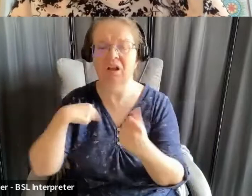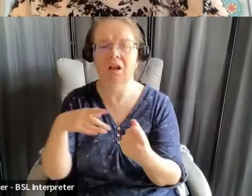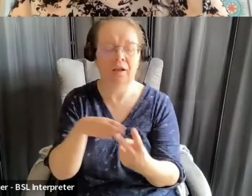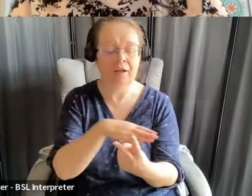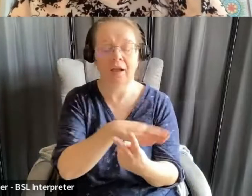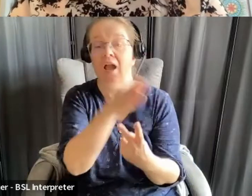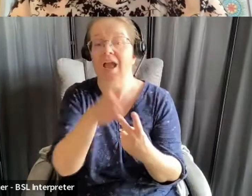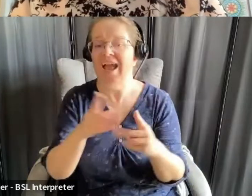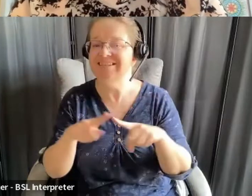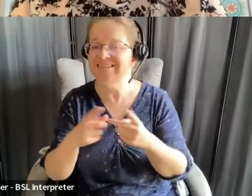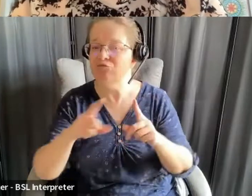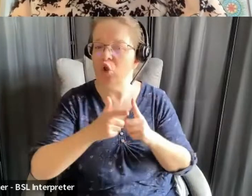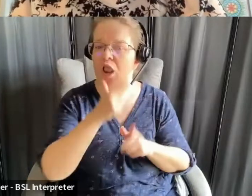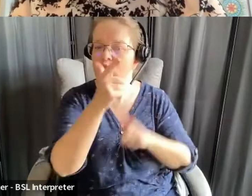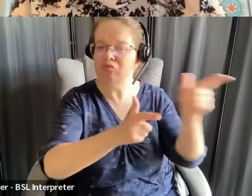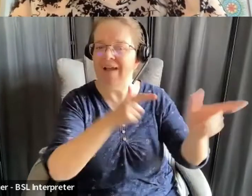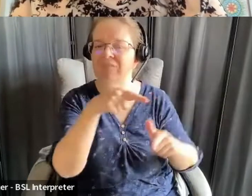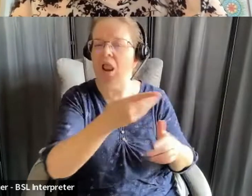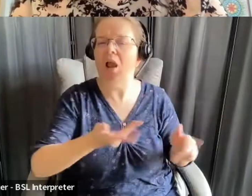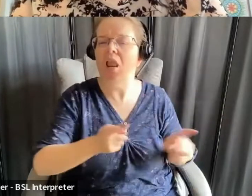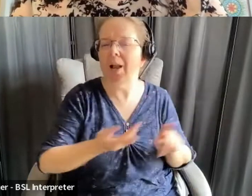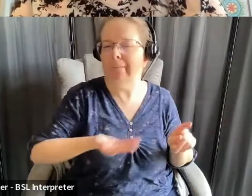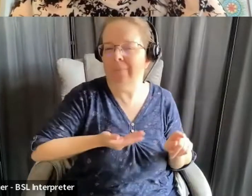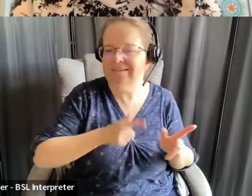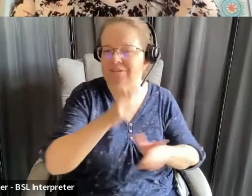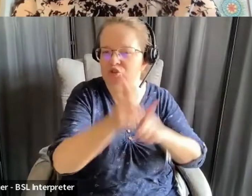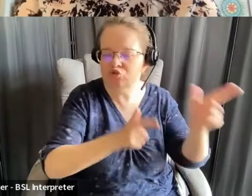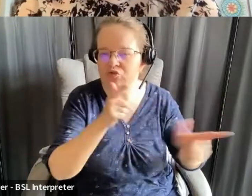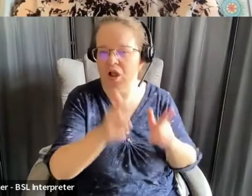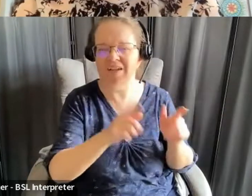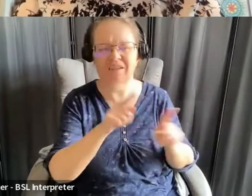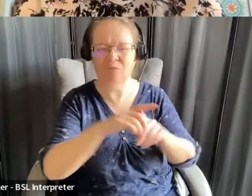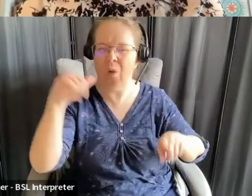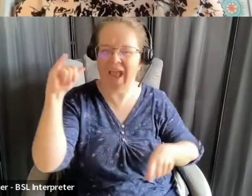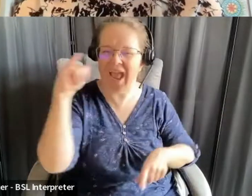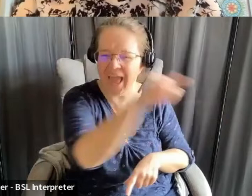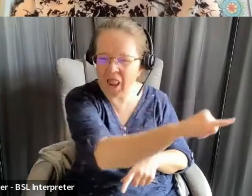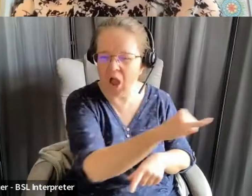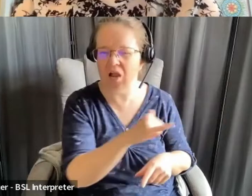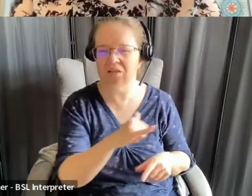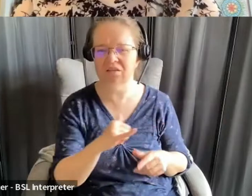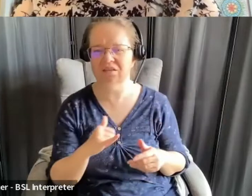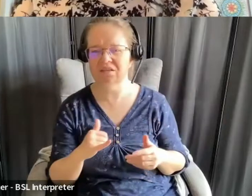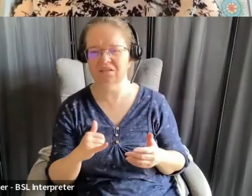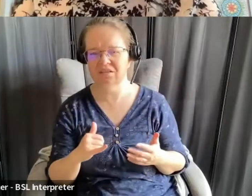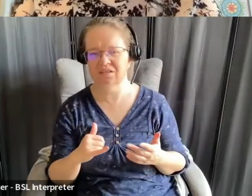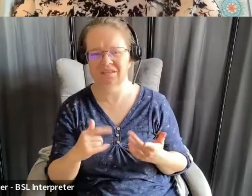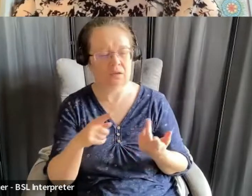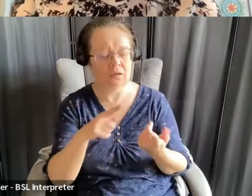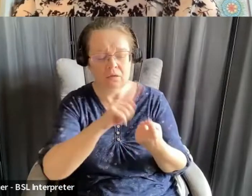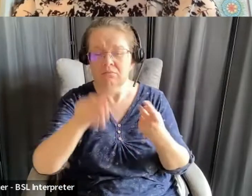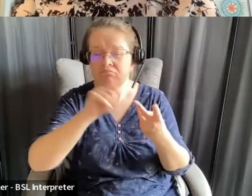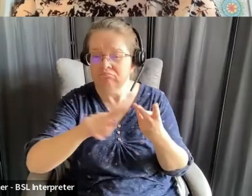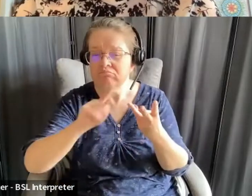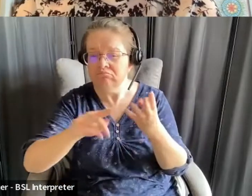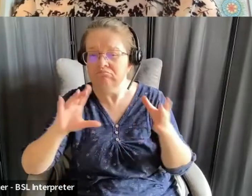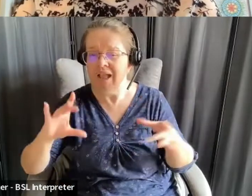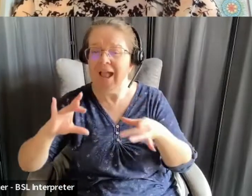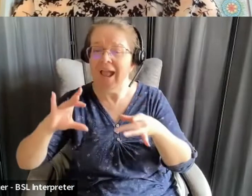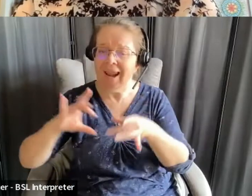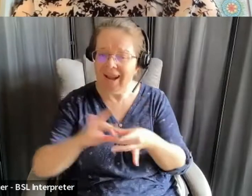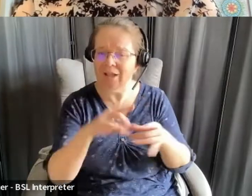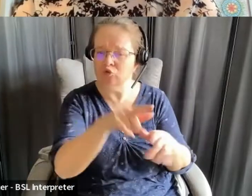travel sectors. So business travel, I've worked on airlines, just done so many different things to do with